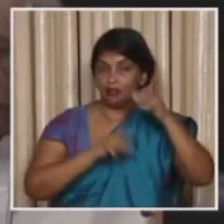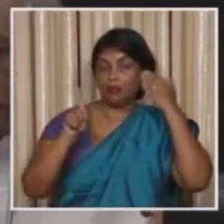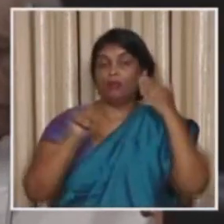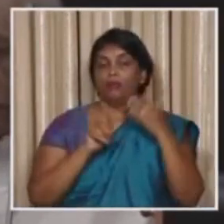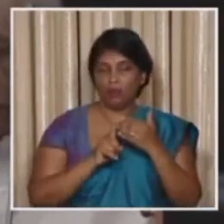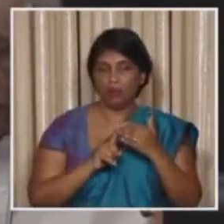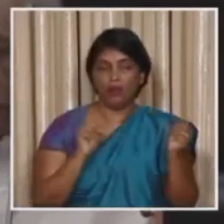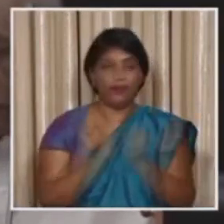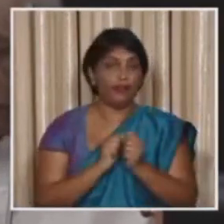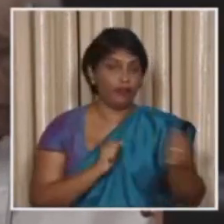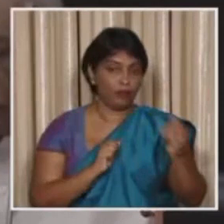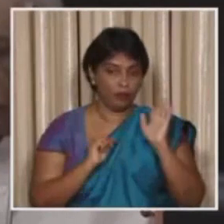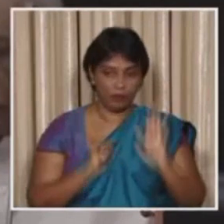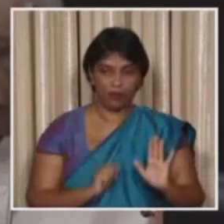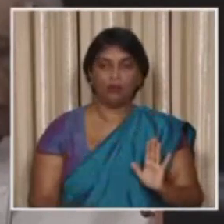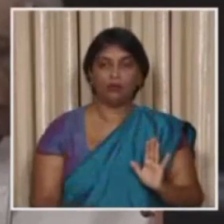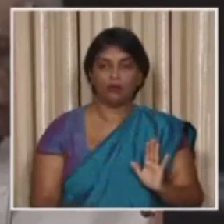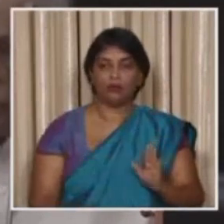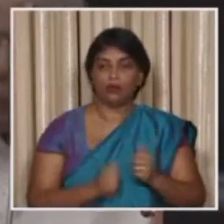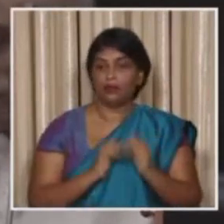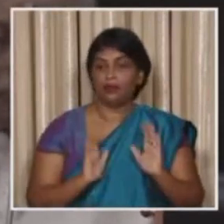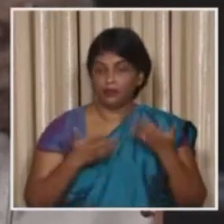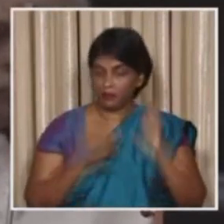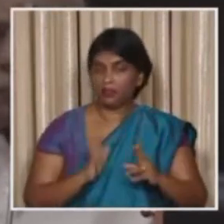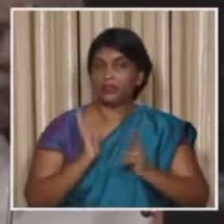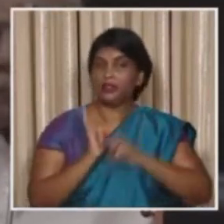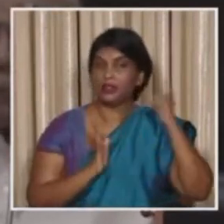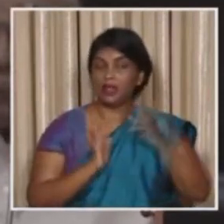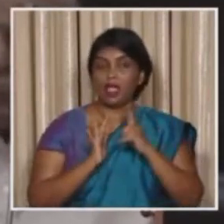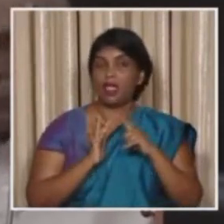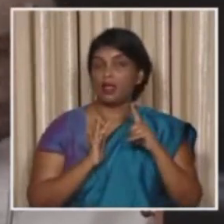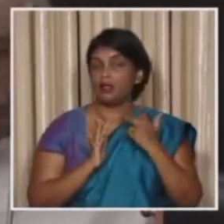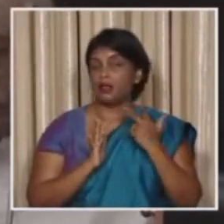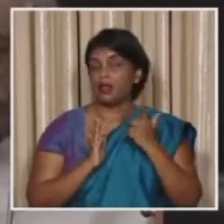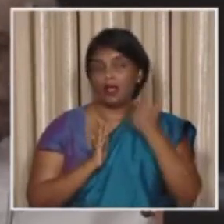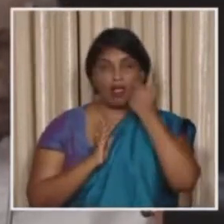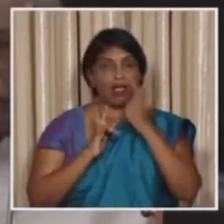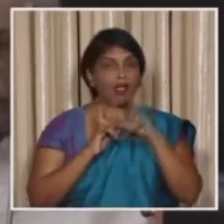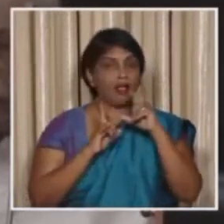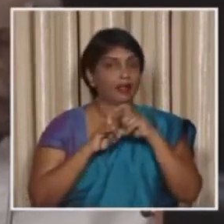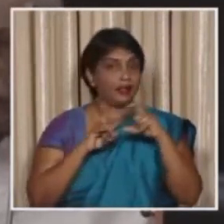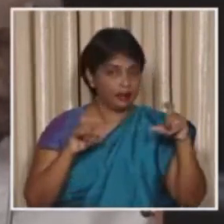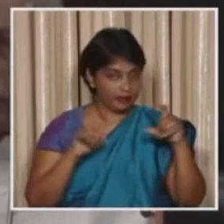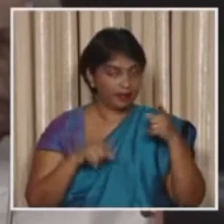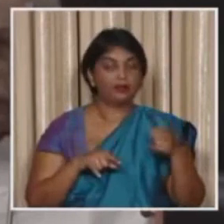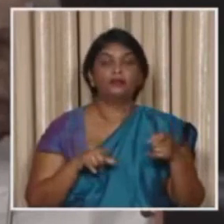Sri Lankan birth certificates and national ID cards can be issued all country passports. The timelines for the issuance of